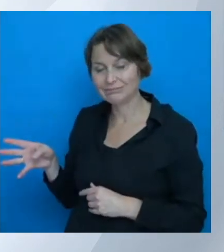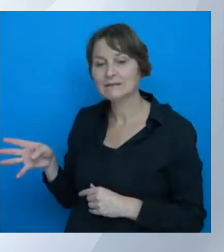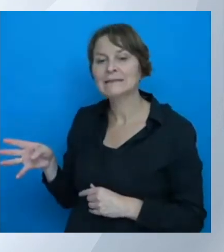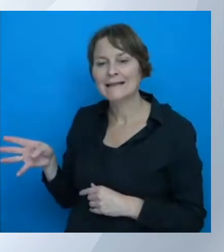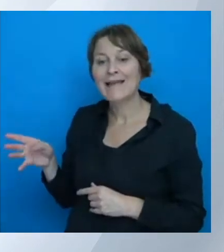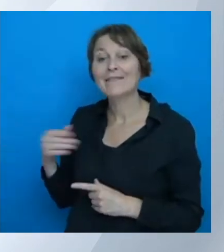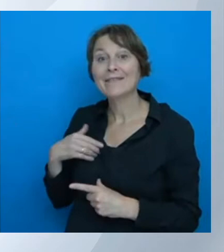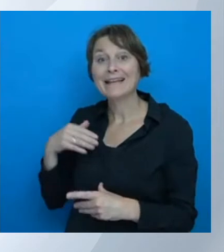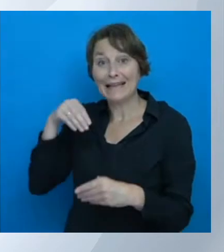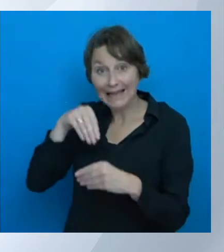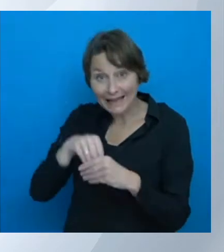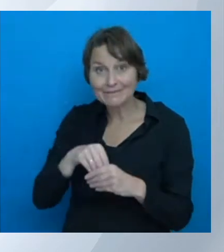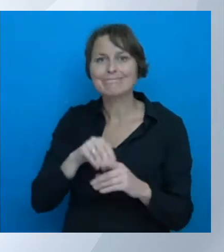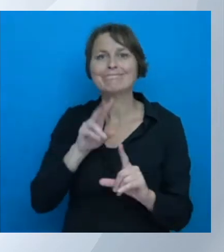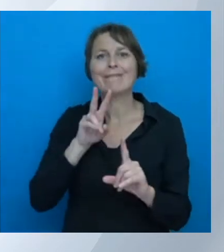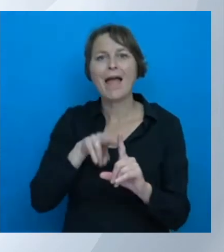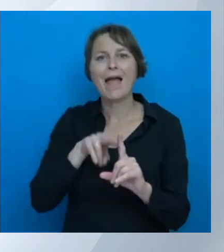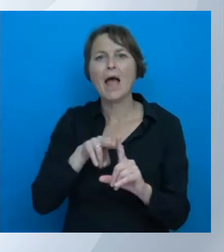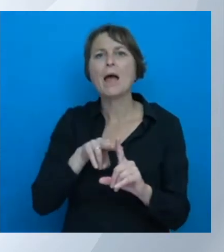application.